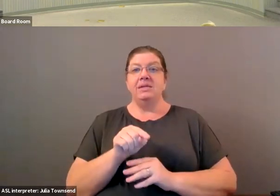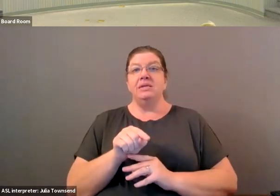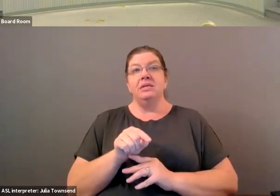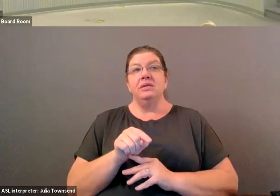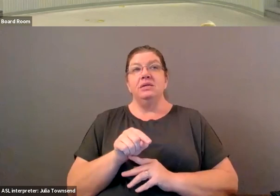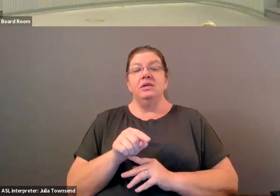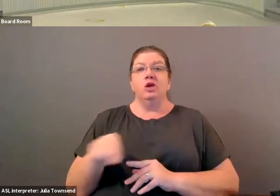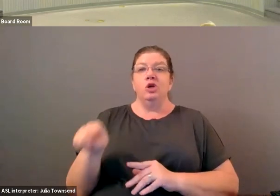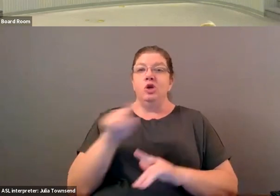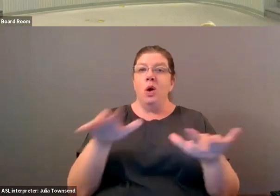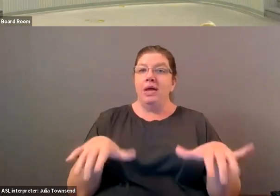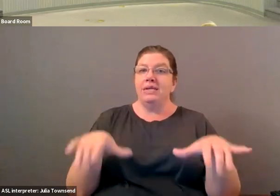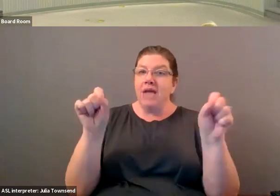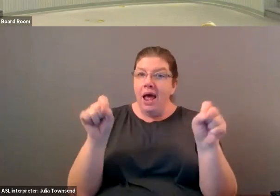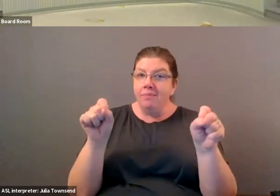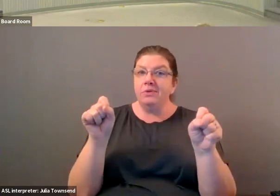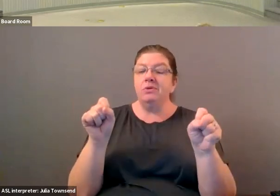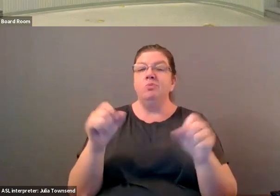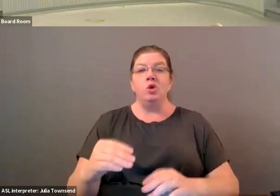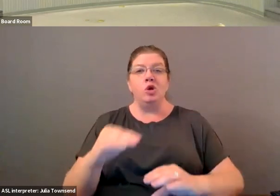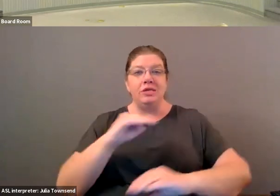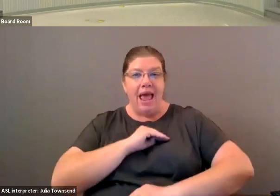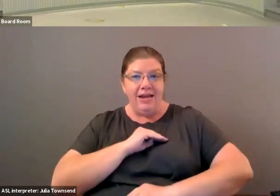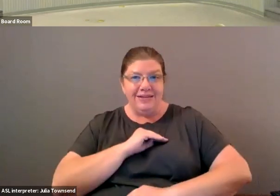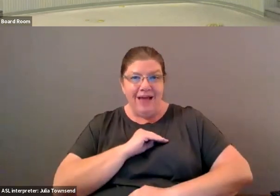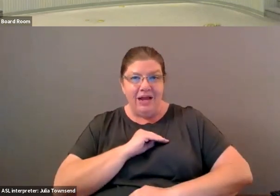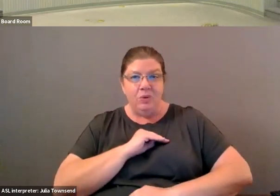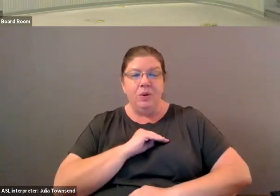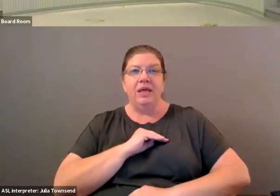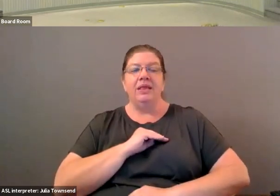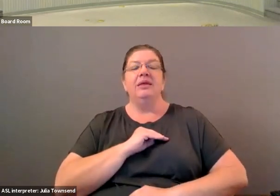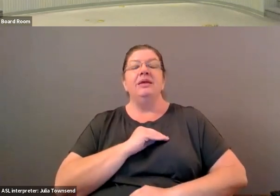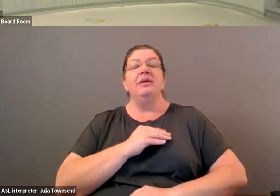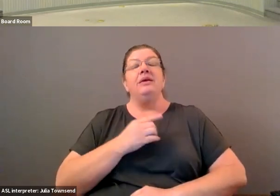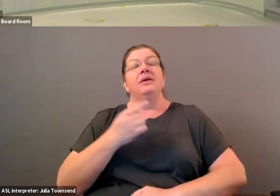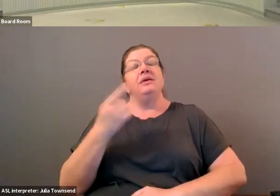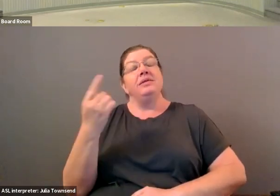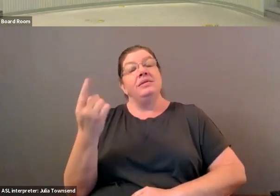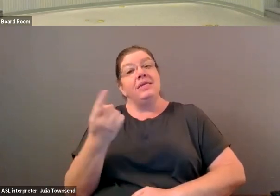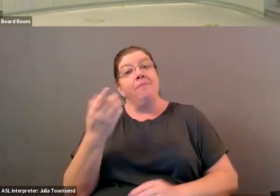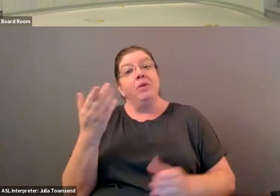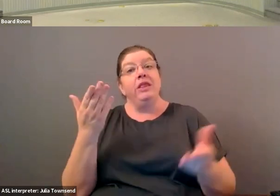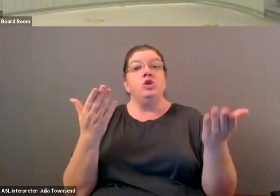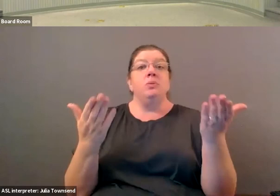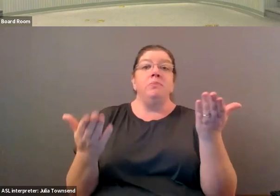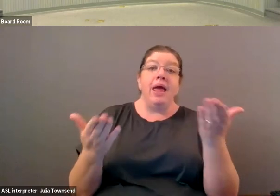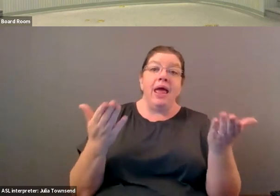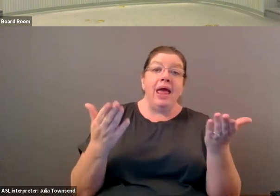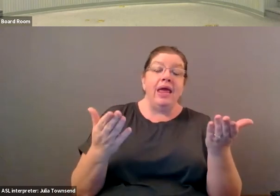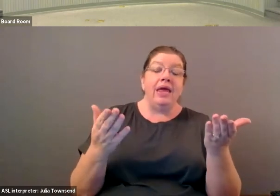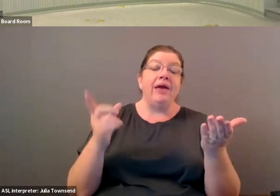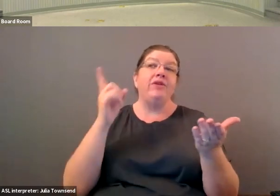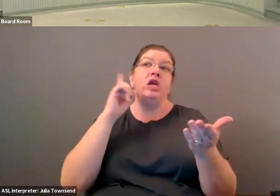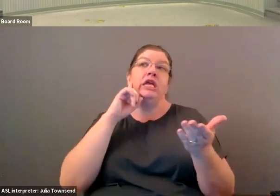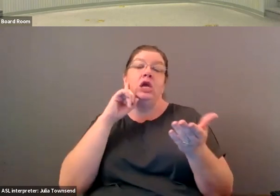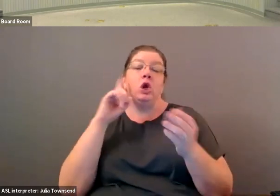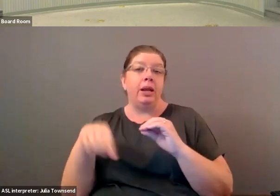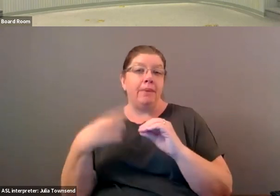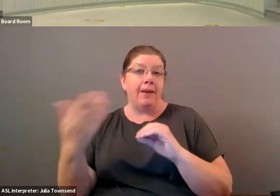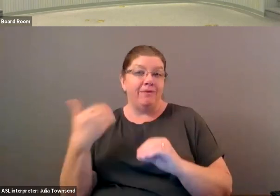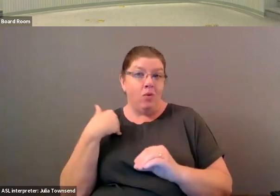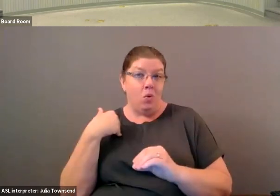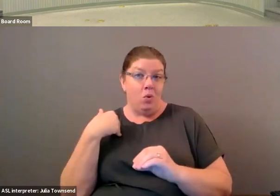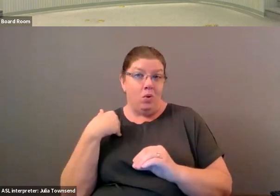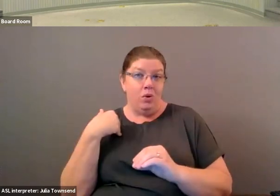that you adopt and are satisfied with, something that you may have been hearing about before is